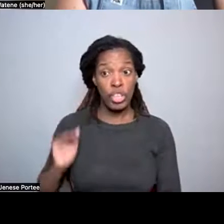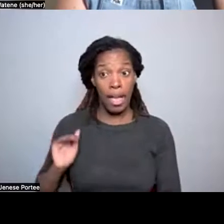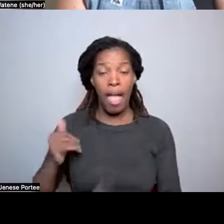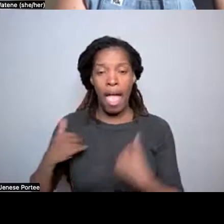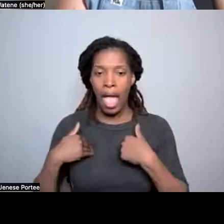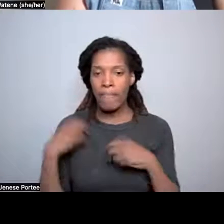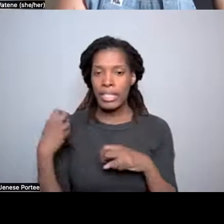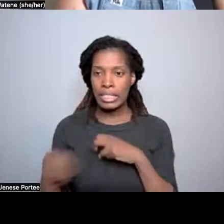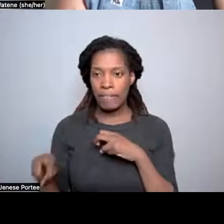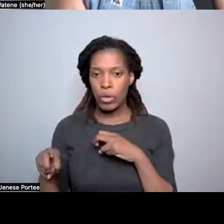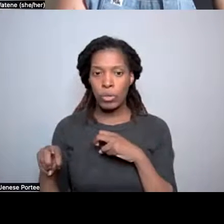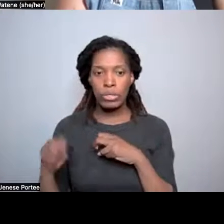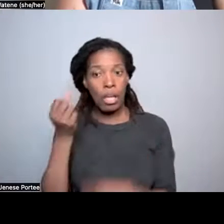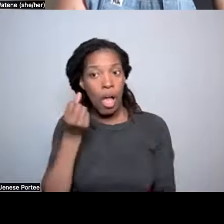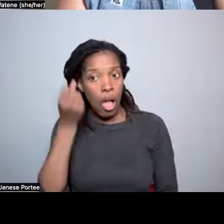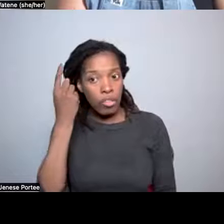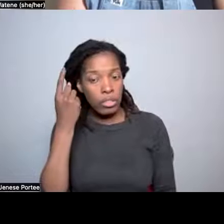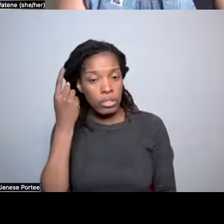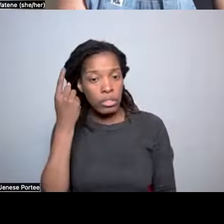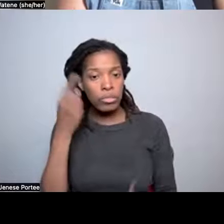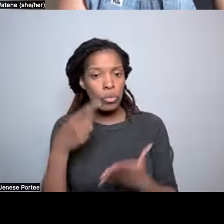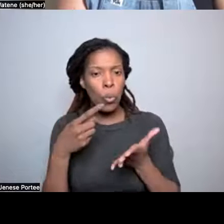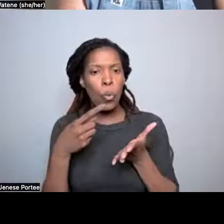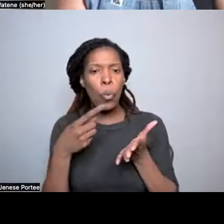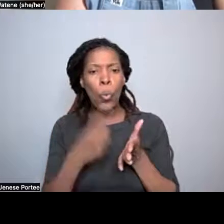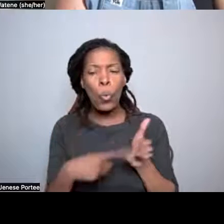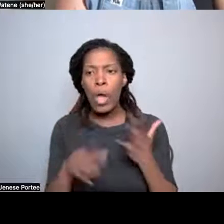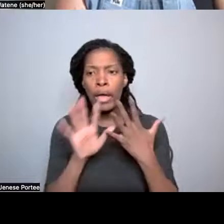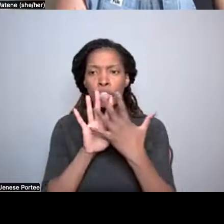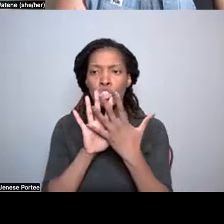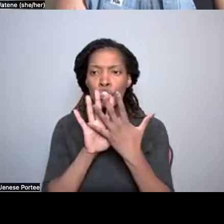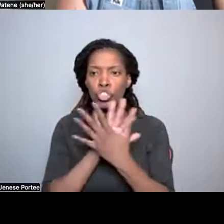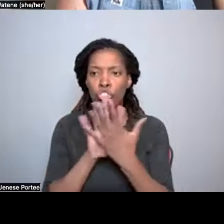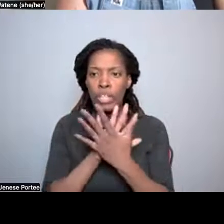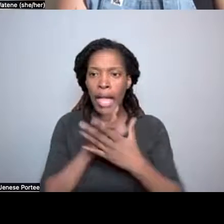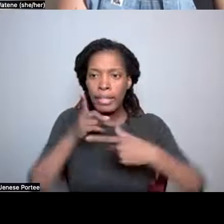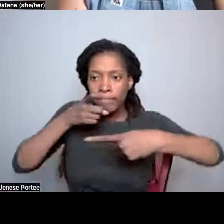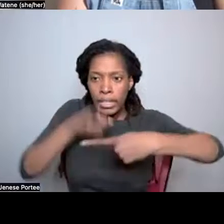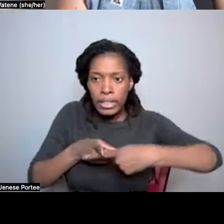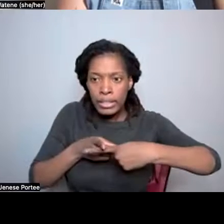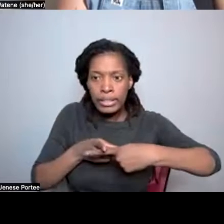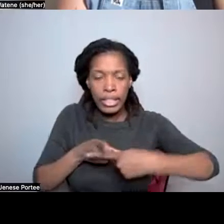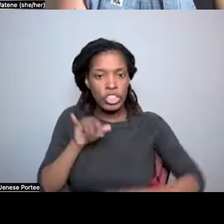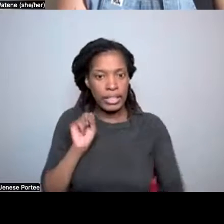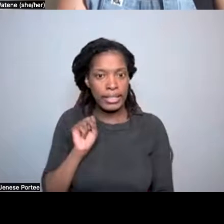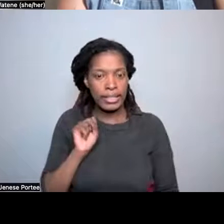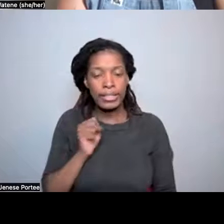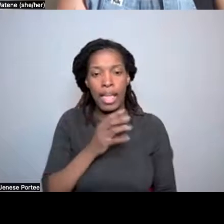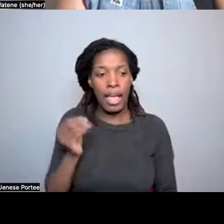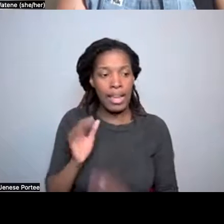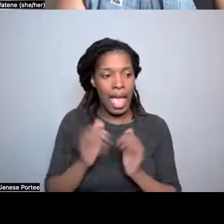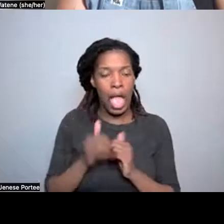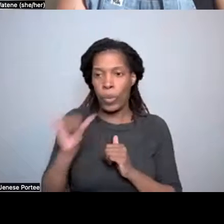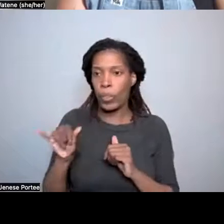difficulty understanding what a traffic section is and how it